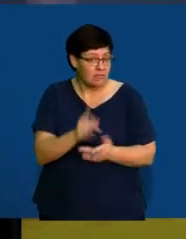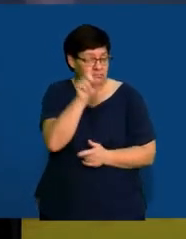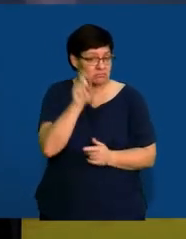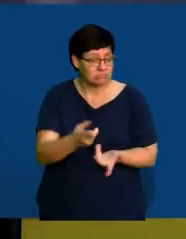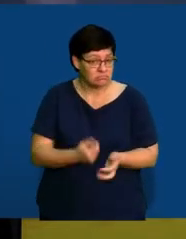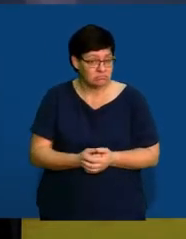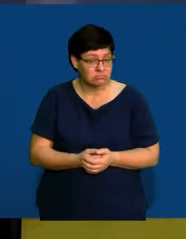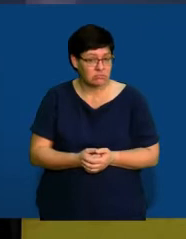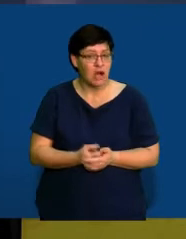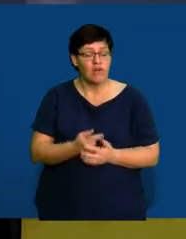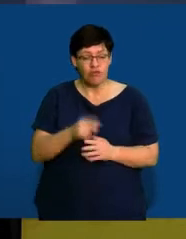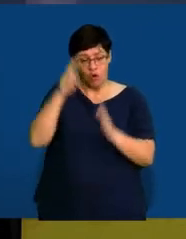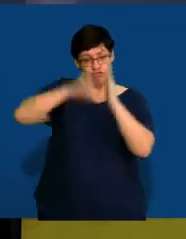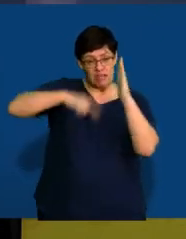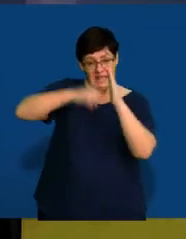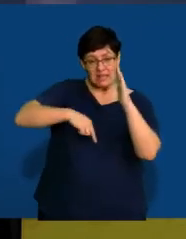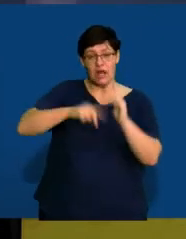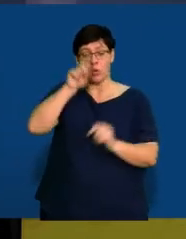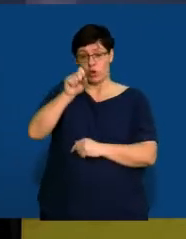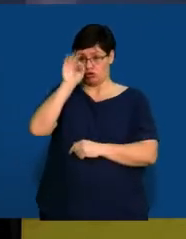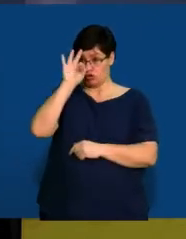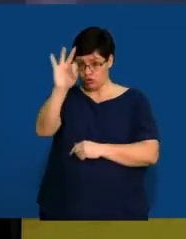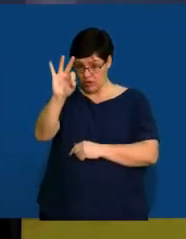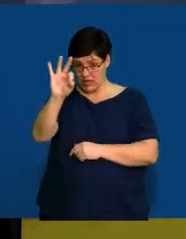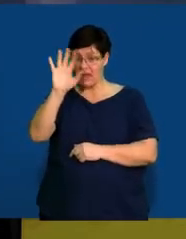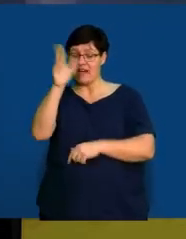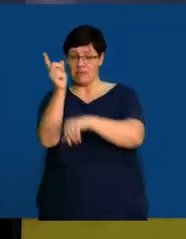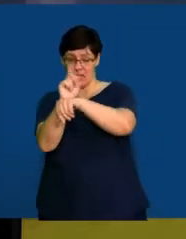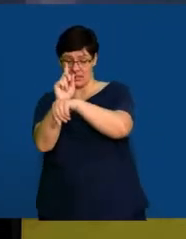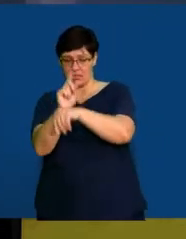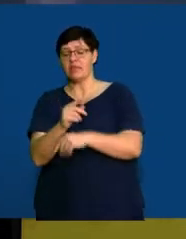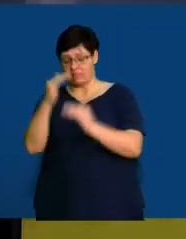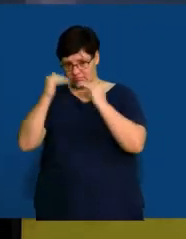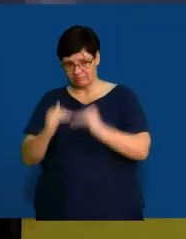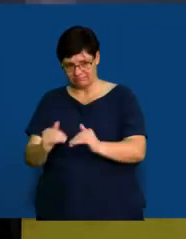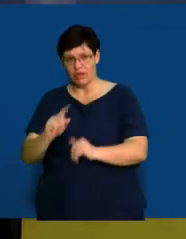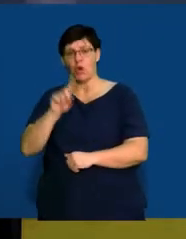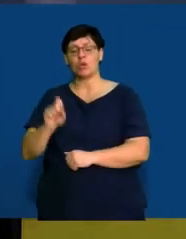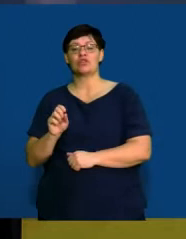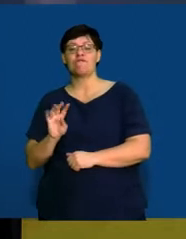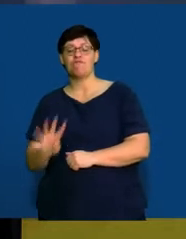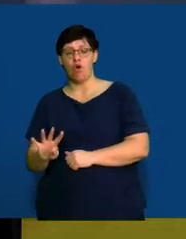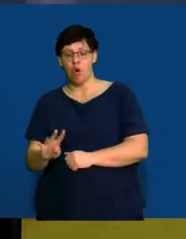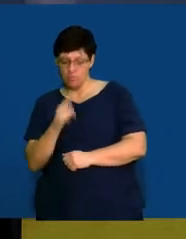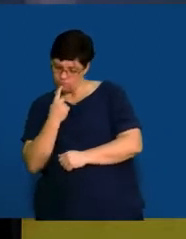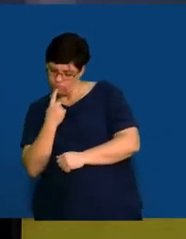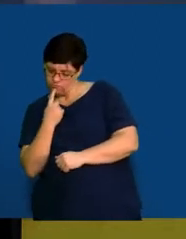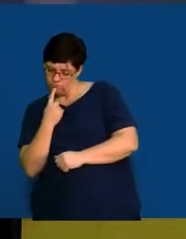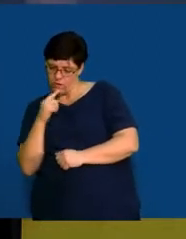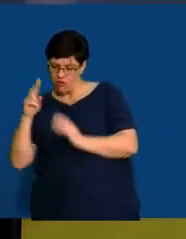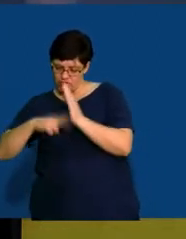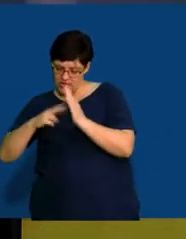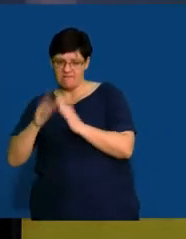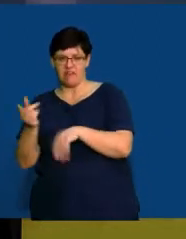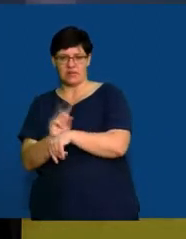for question 3, 5 minutes for question 4. And yes, you guessed it. in 45 minutes, I am